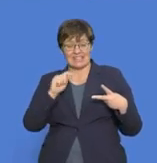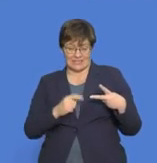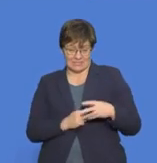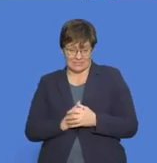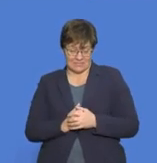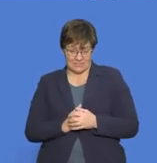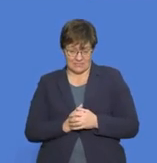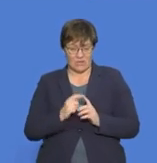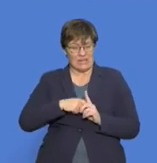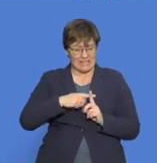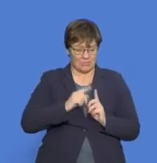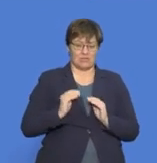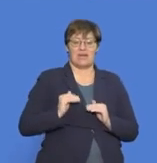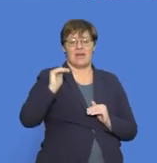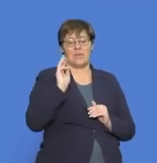highest temperature.